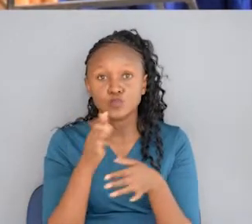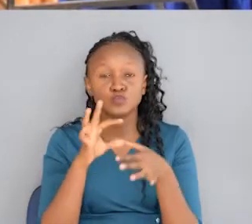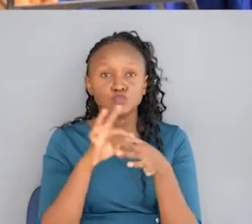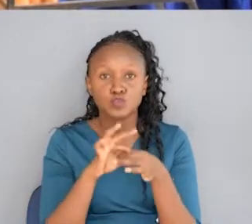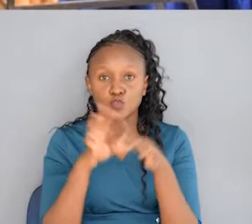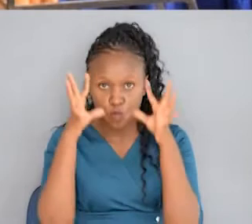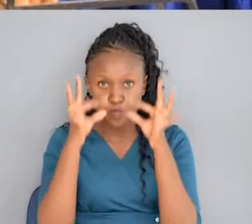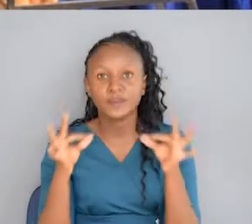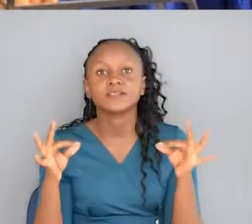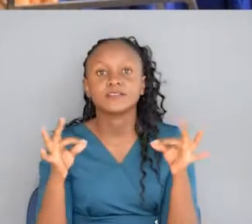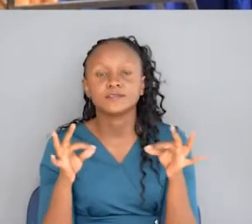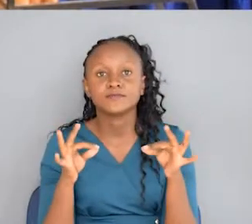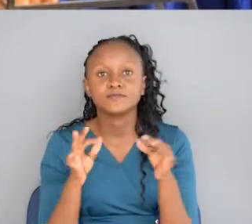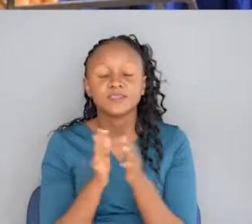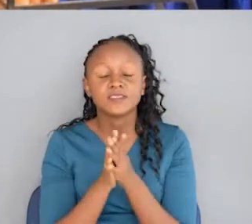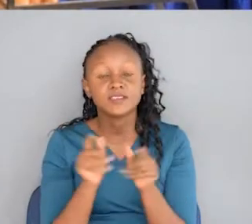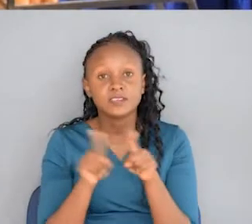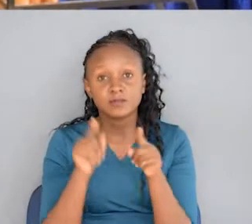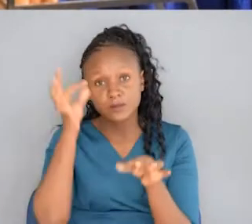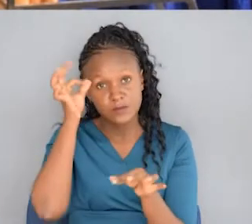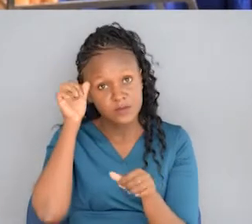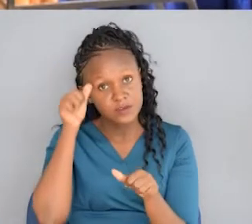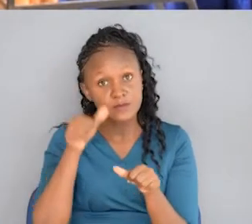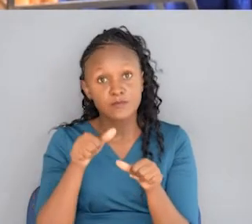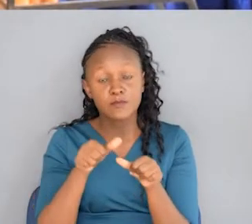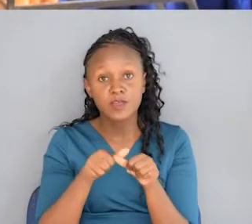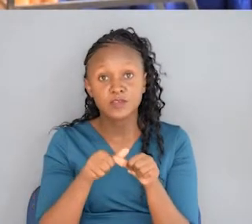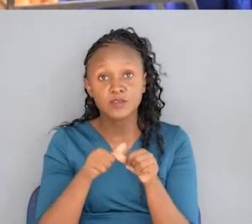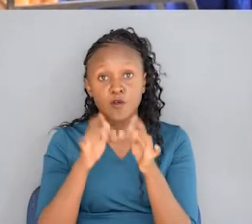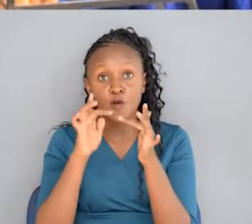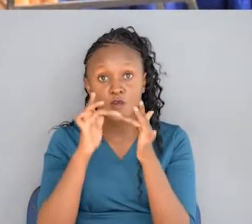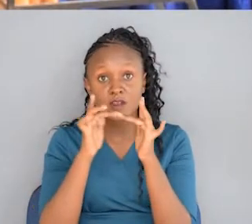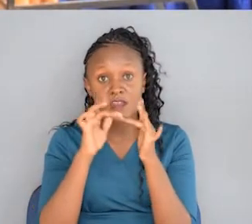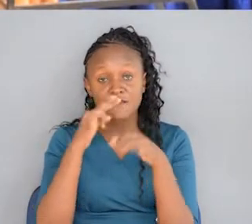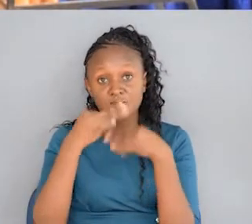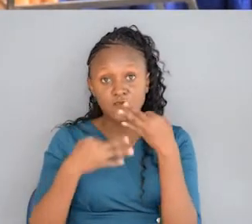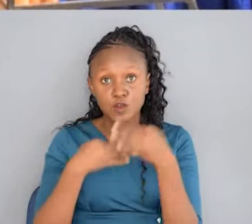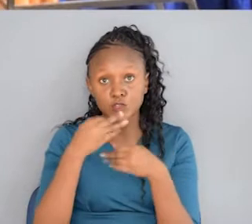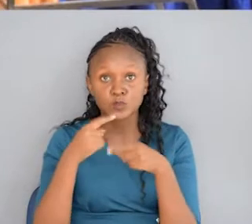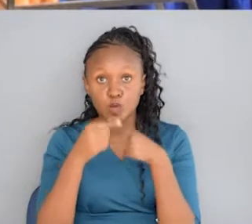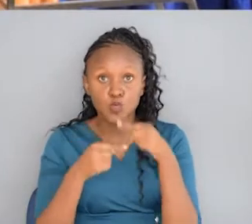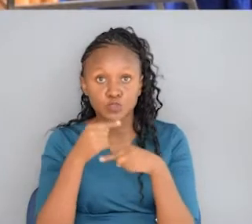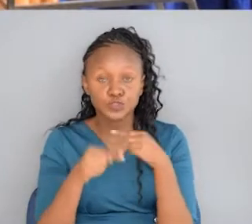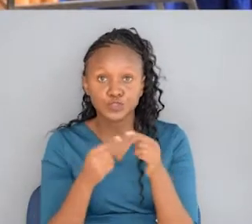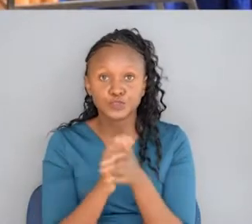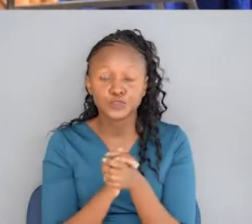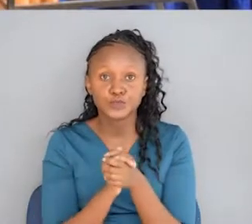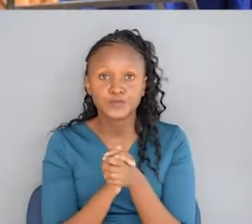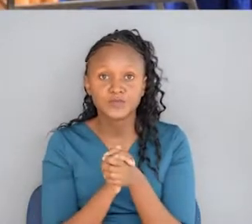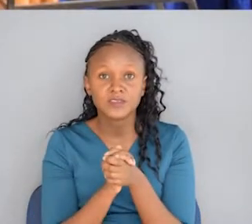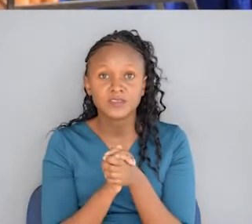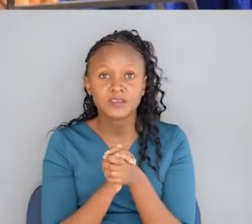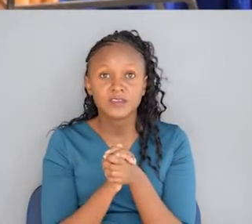Also like to remind you about the Zoom Fellowship, which has been ongoing. And we have been doing an interesting